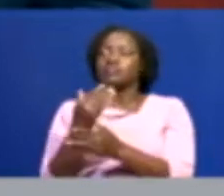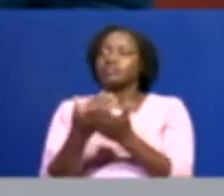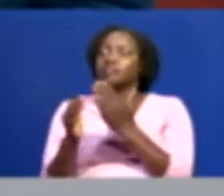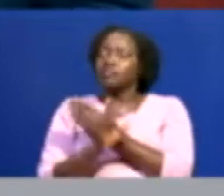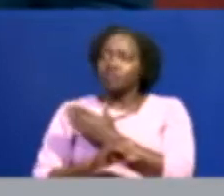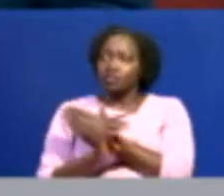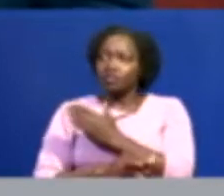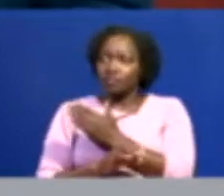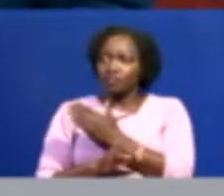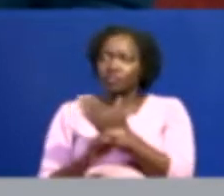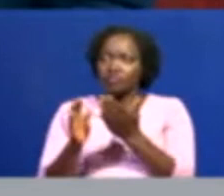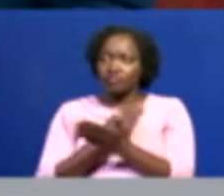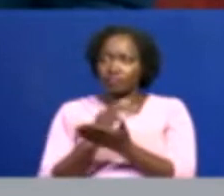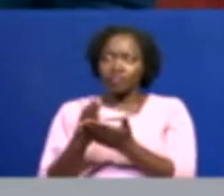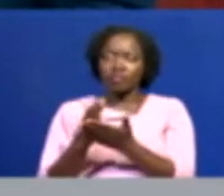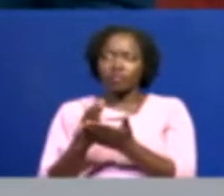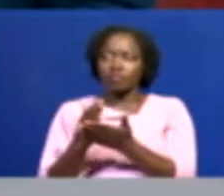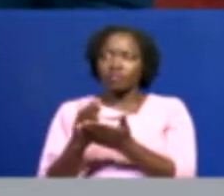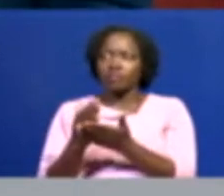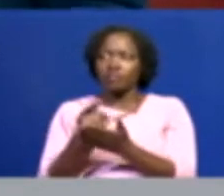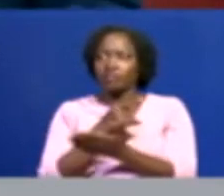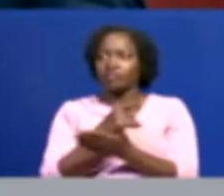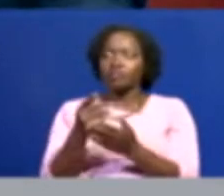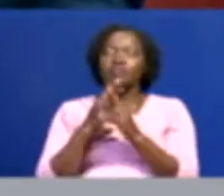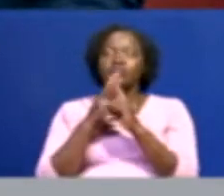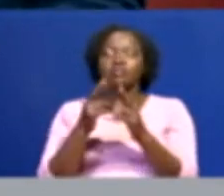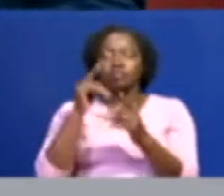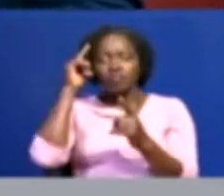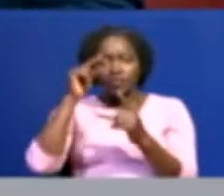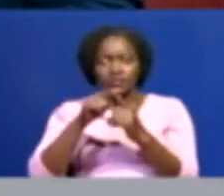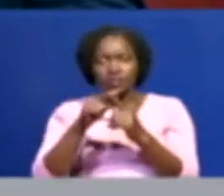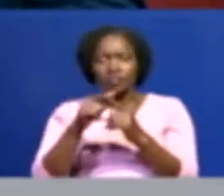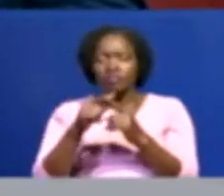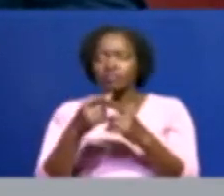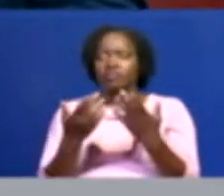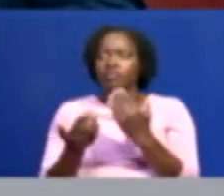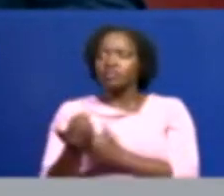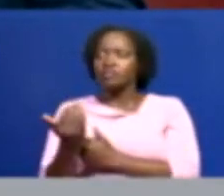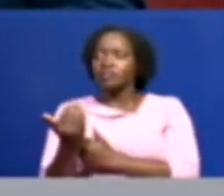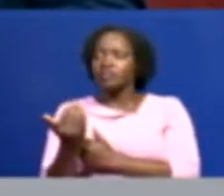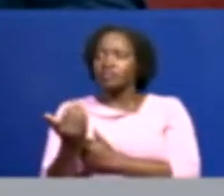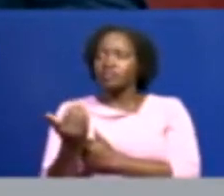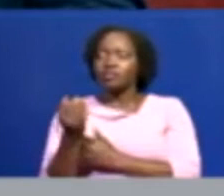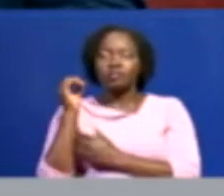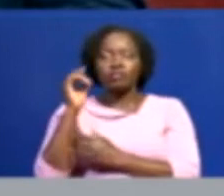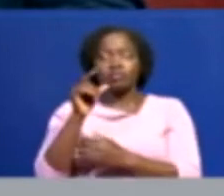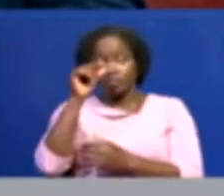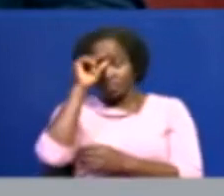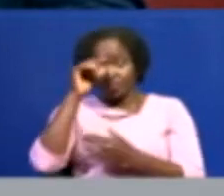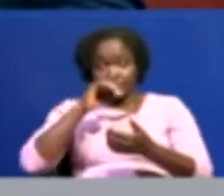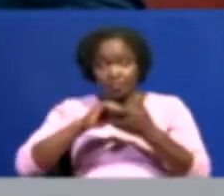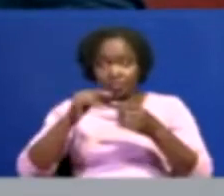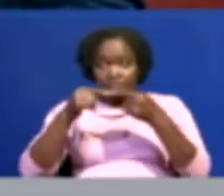country. They'll be bringing us up to speed with those reactions. But our main focal point this particular morning is that should the government engage